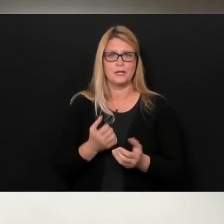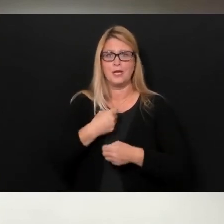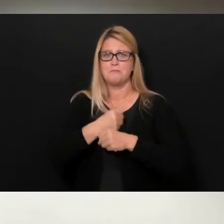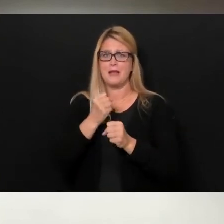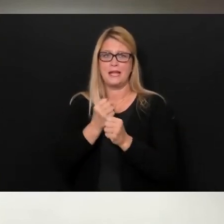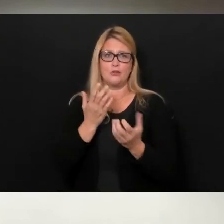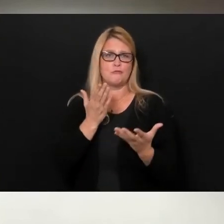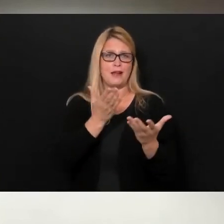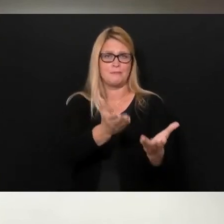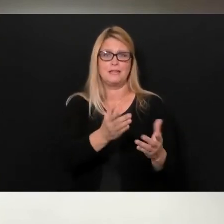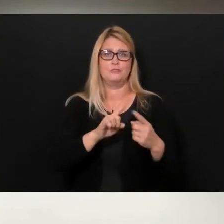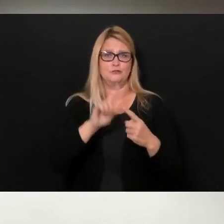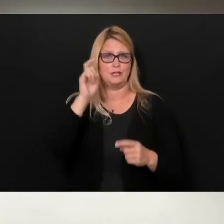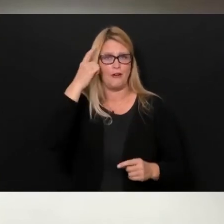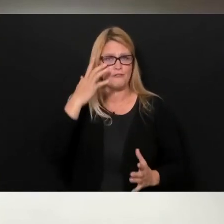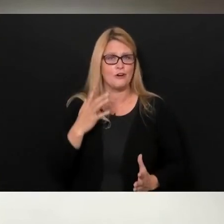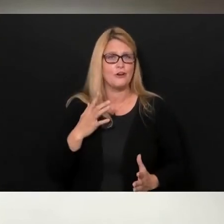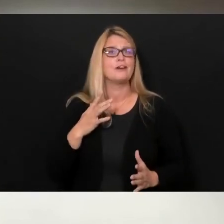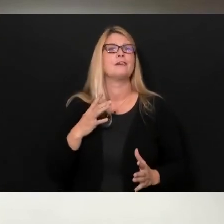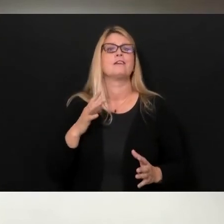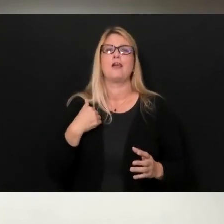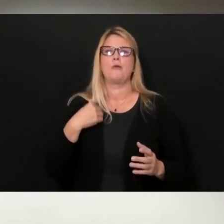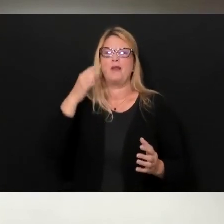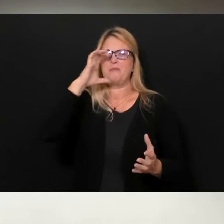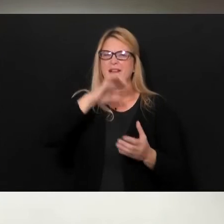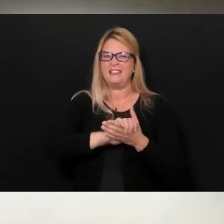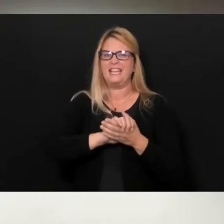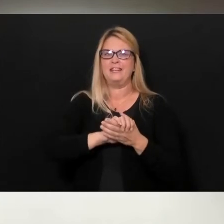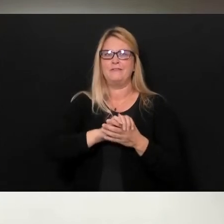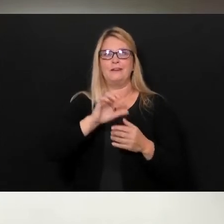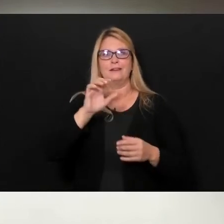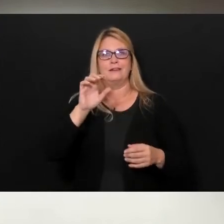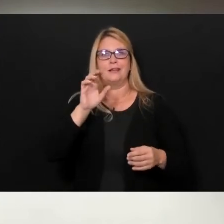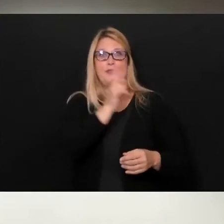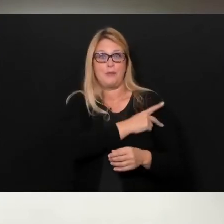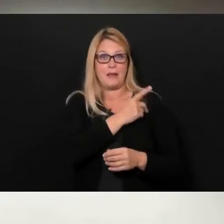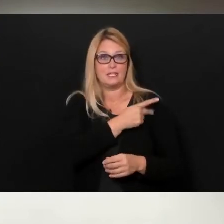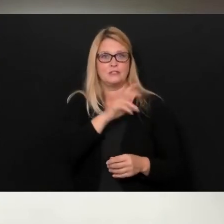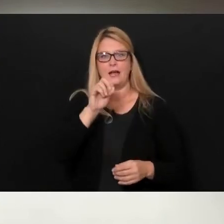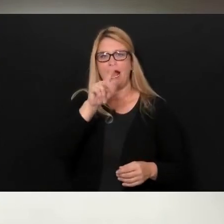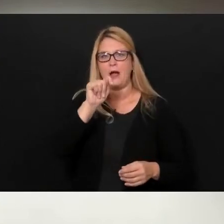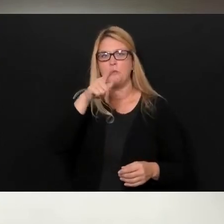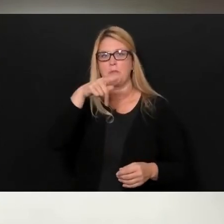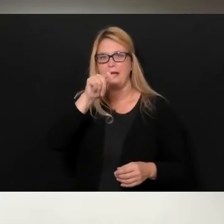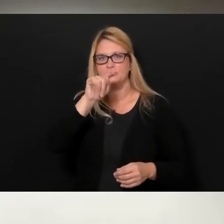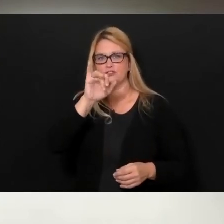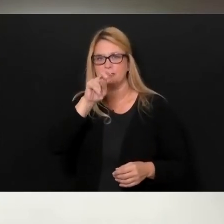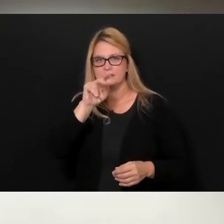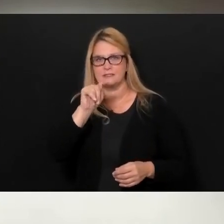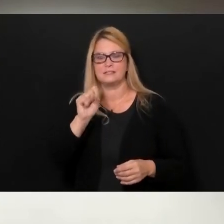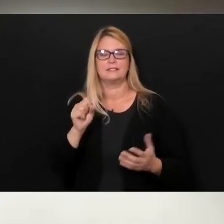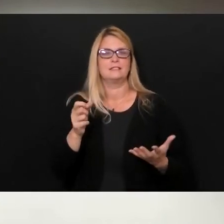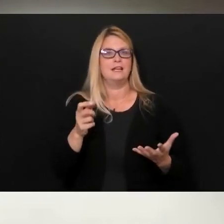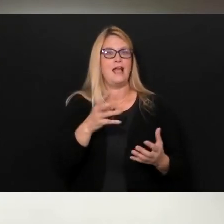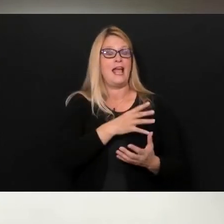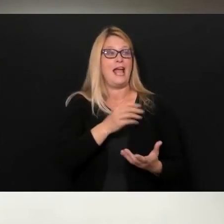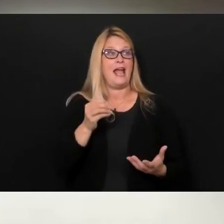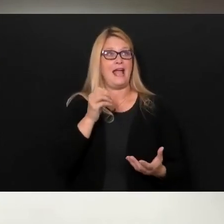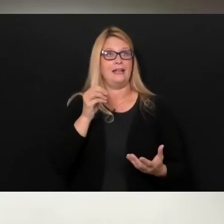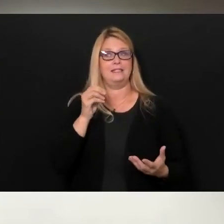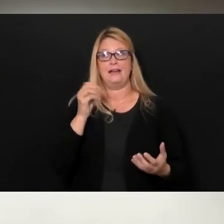to the governor, and we believe that based on the allocations that we'll get and the sequence that we understand coming from Operation